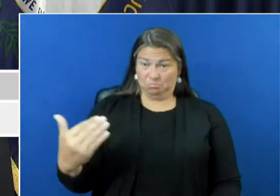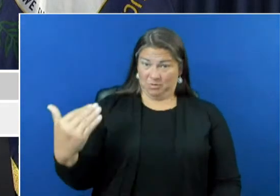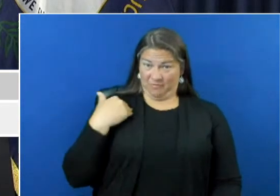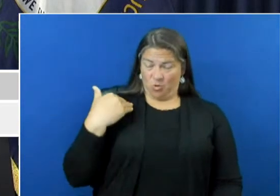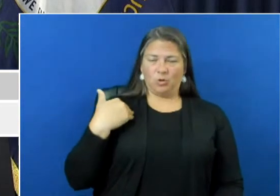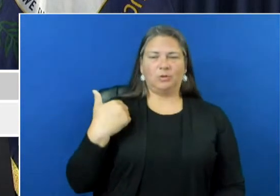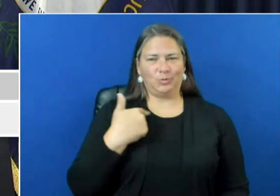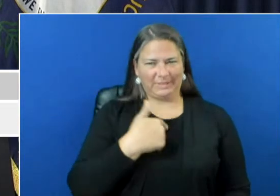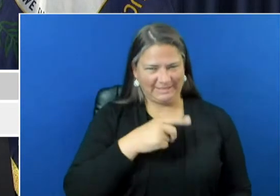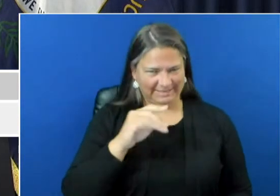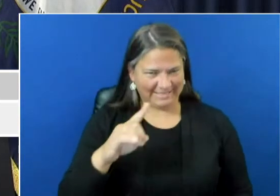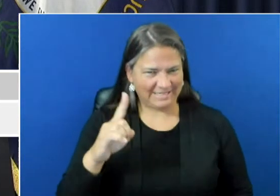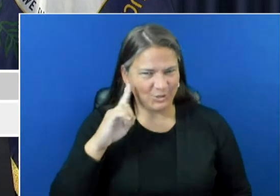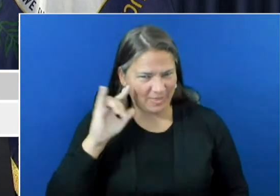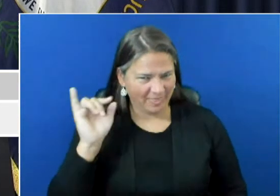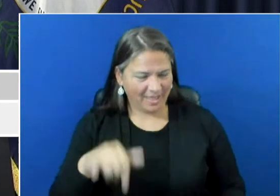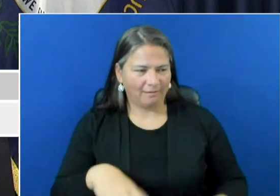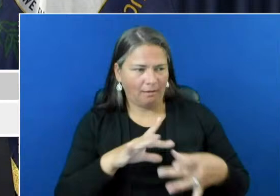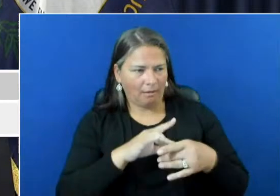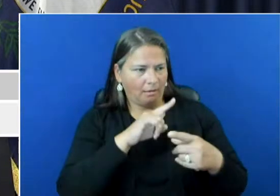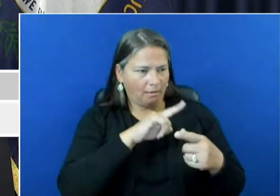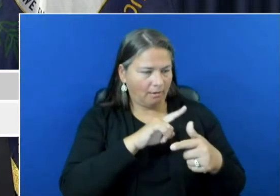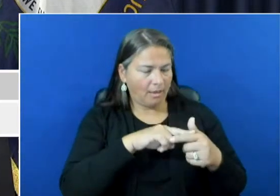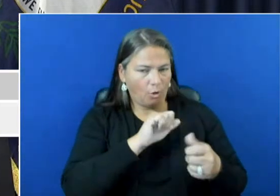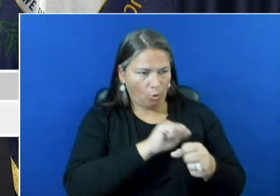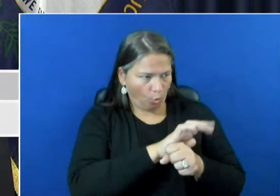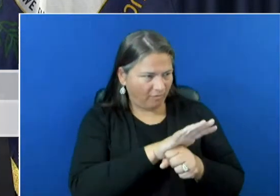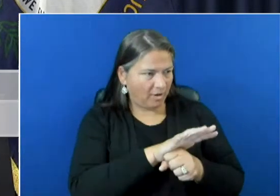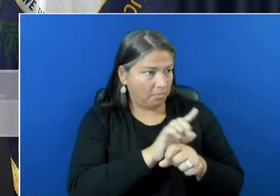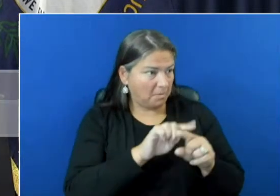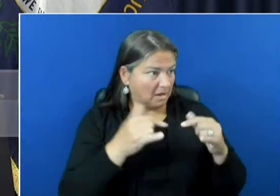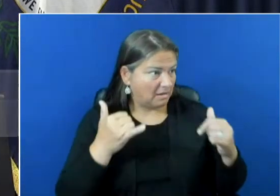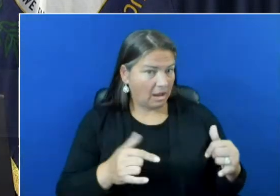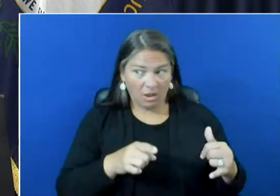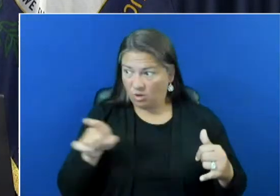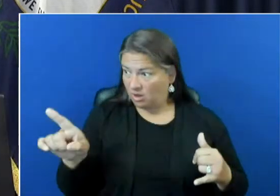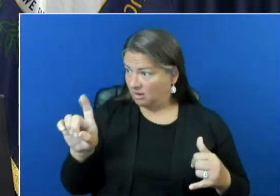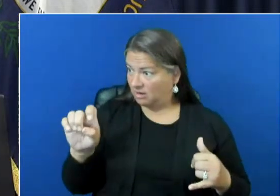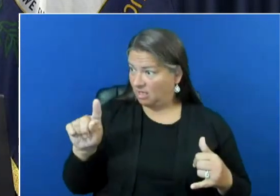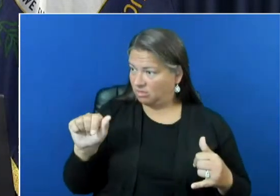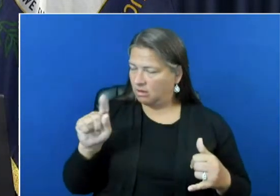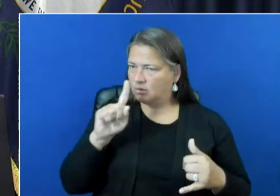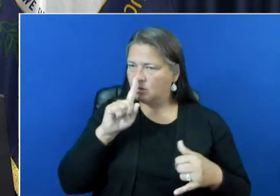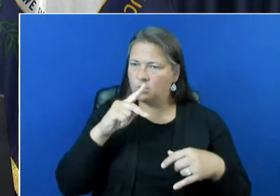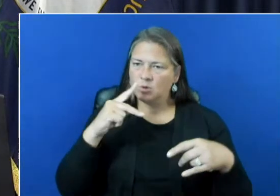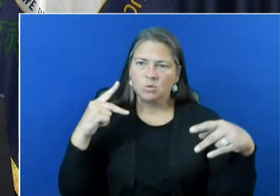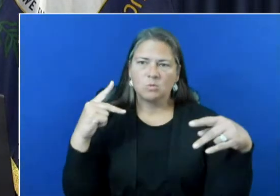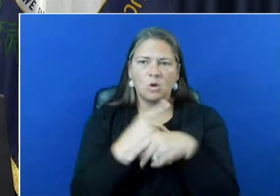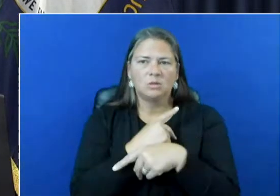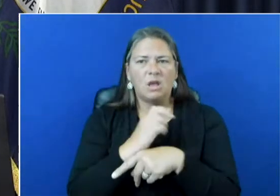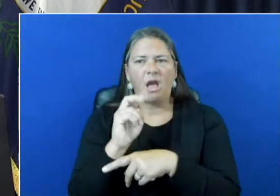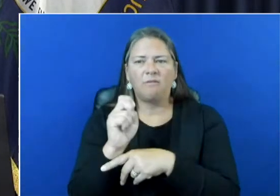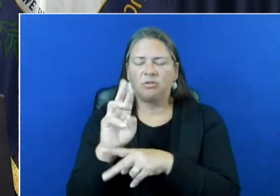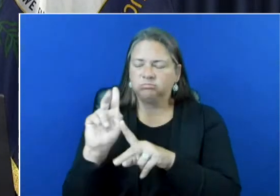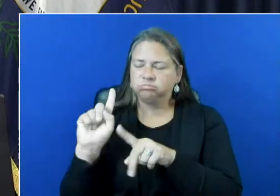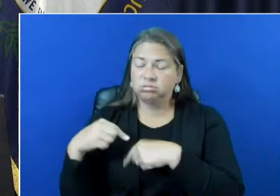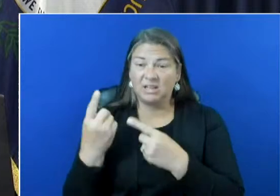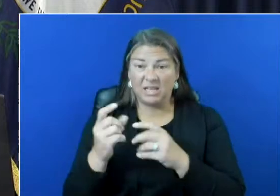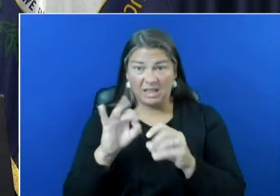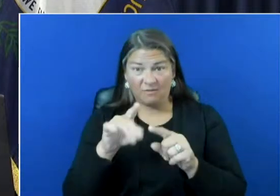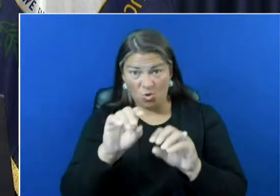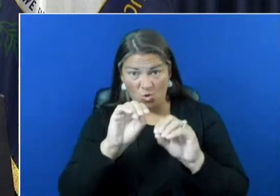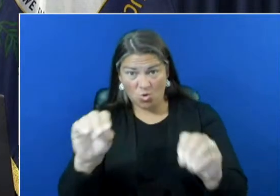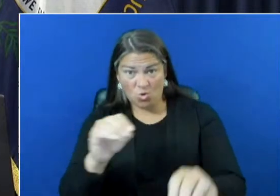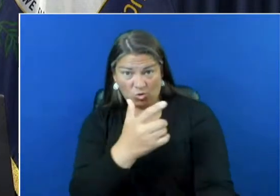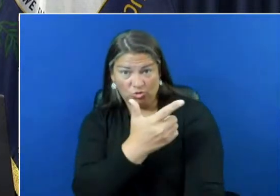this one is spreading faster than anything we have seen. If you are unvaccinated, you are at significant